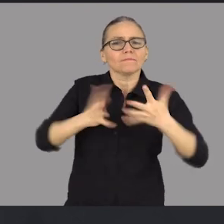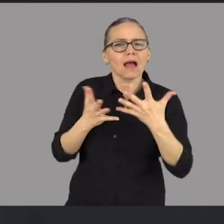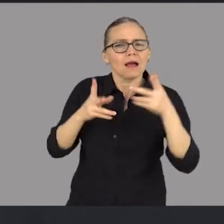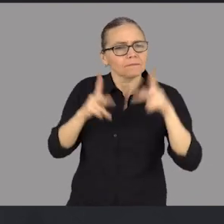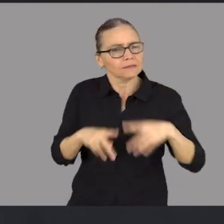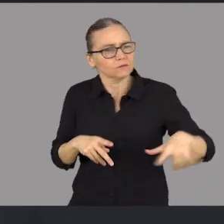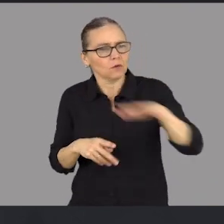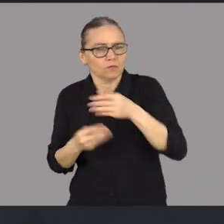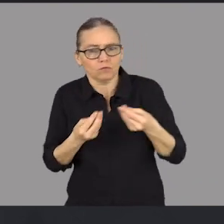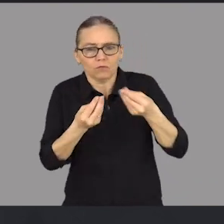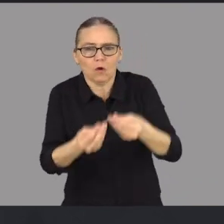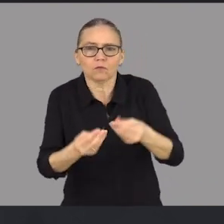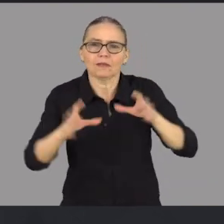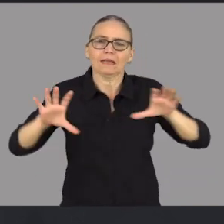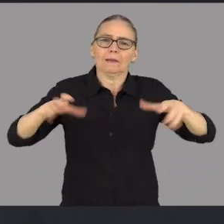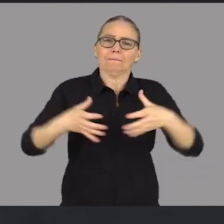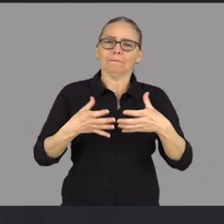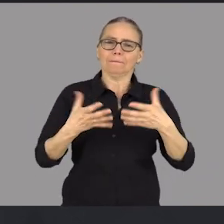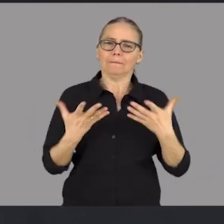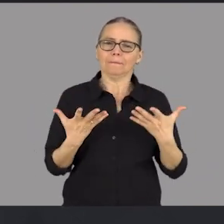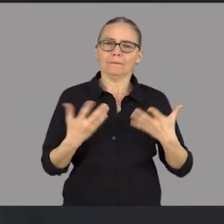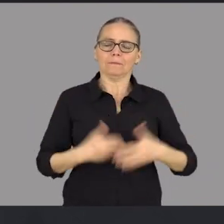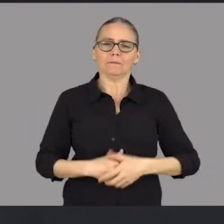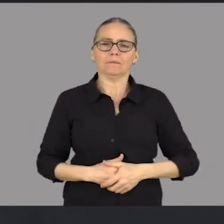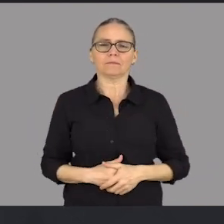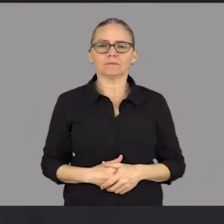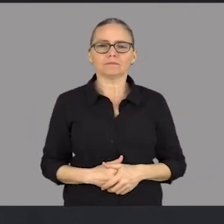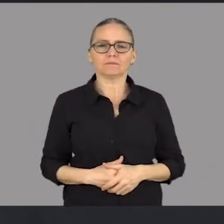other staff how they make the team stronger.